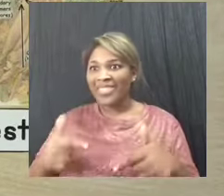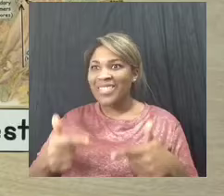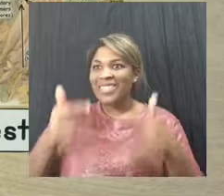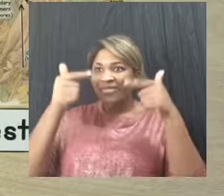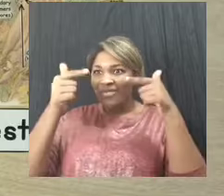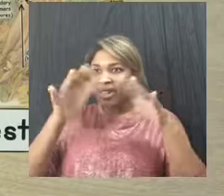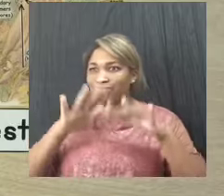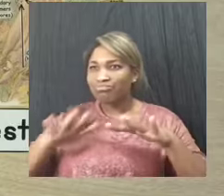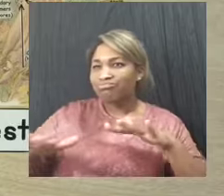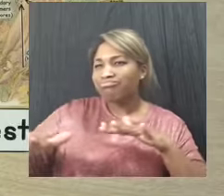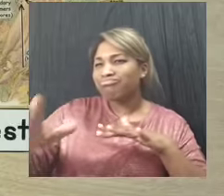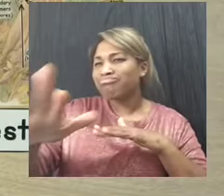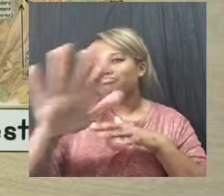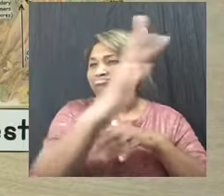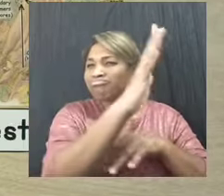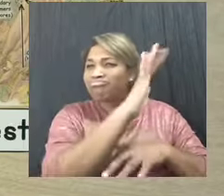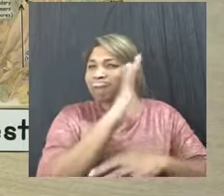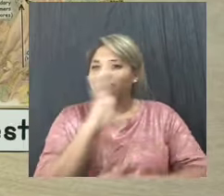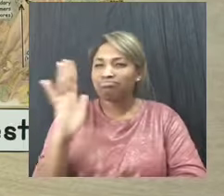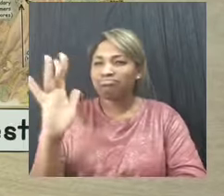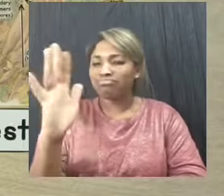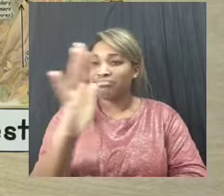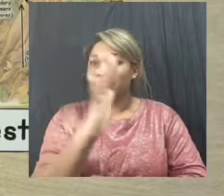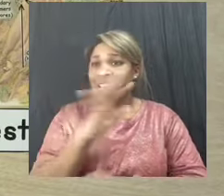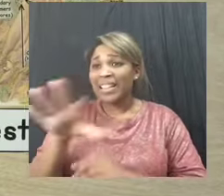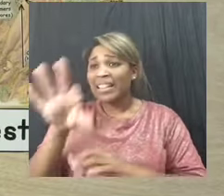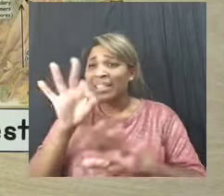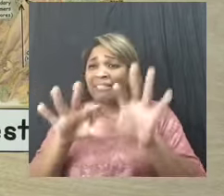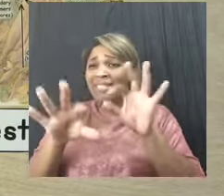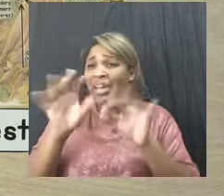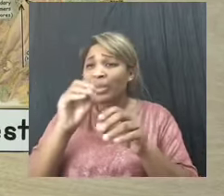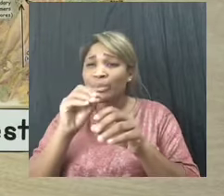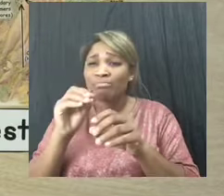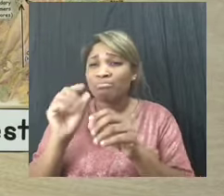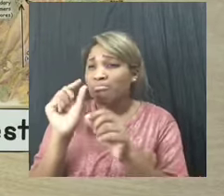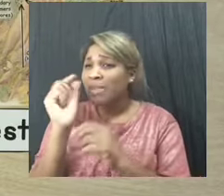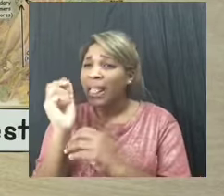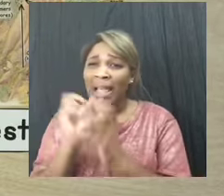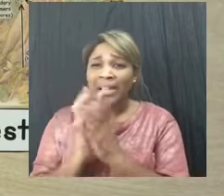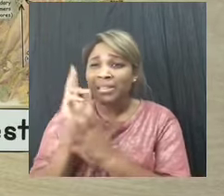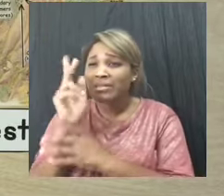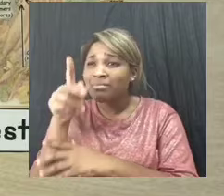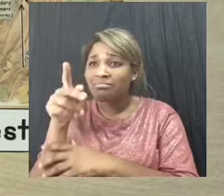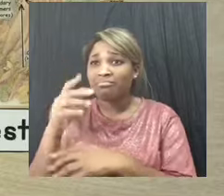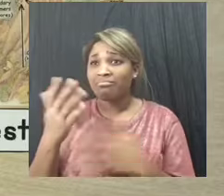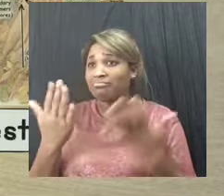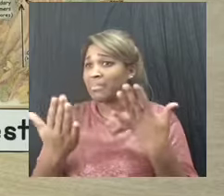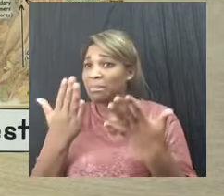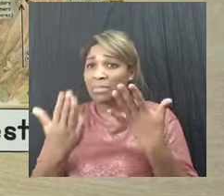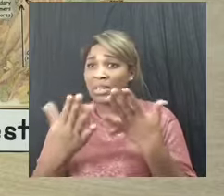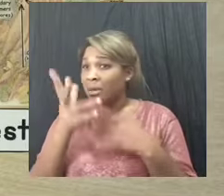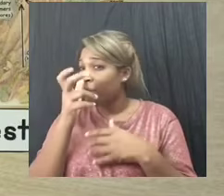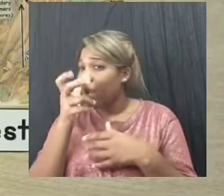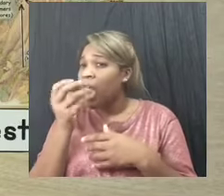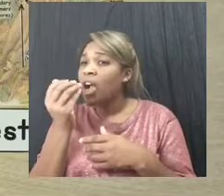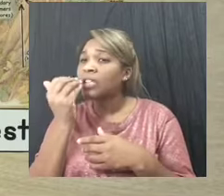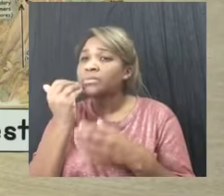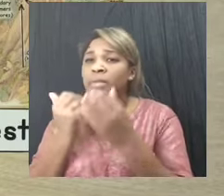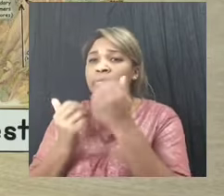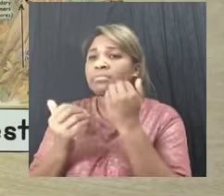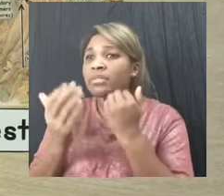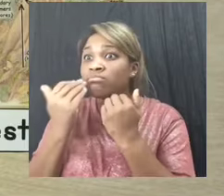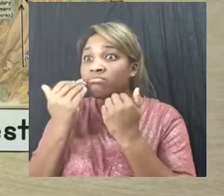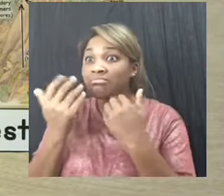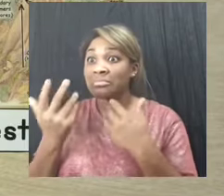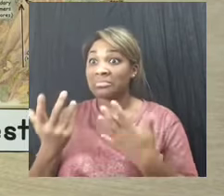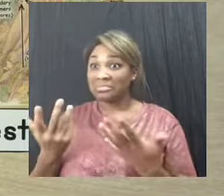the trees. They're finding little plants. Maybe they're eating plants. Maybe they're eating bugs off from the plants.